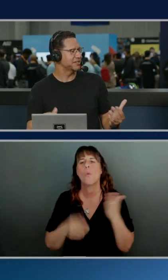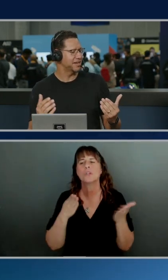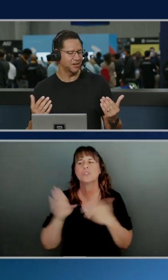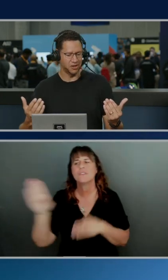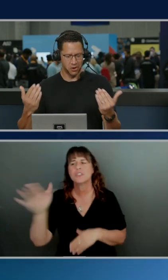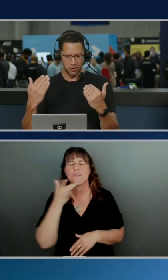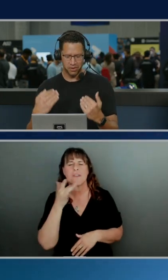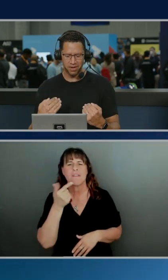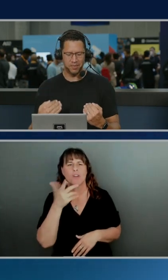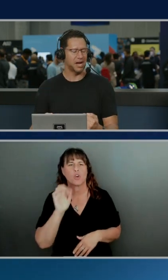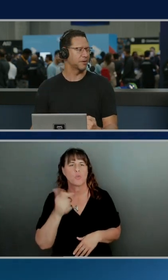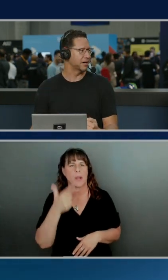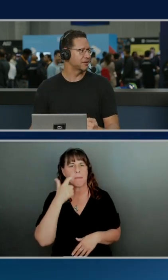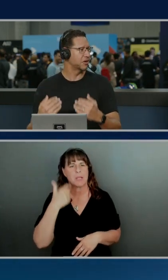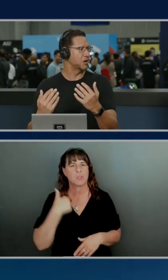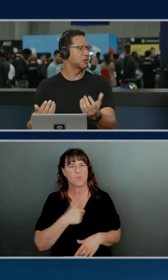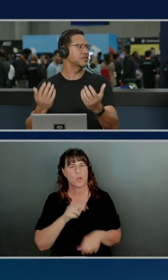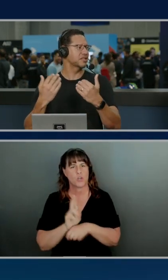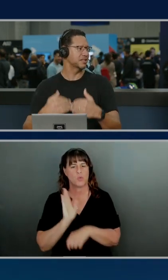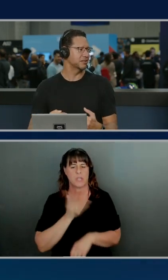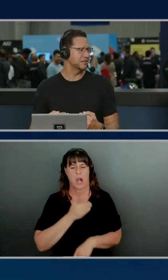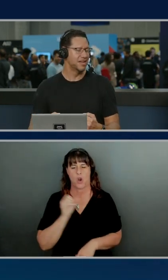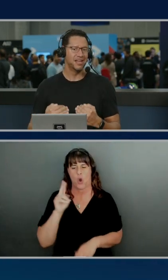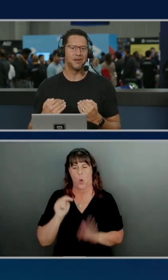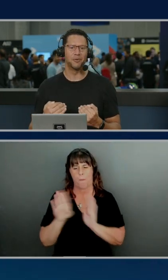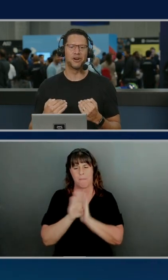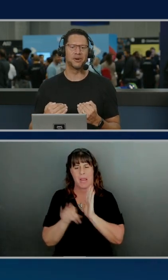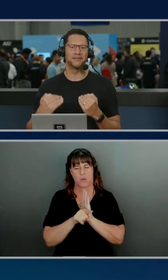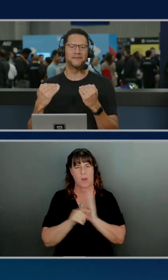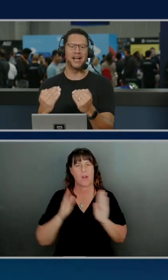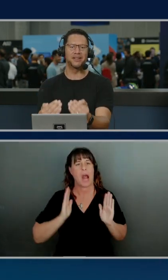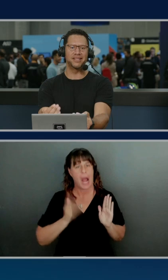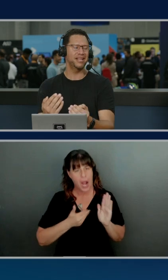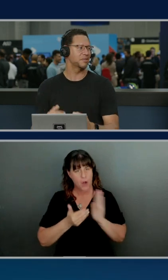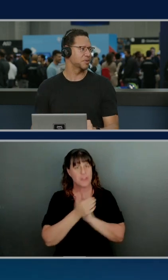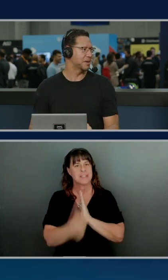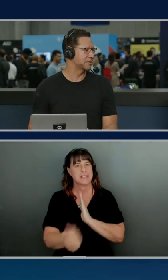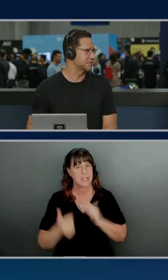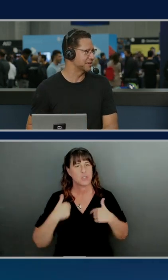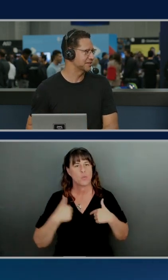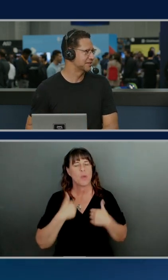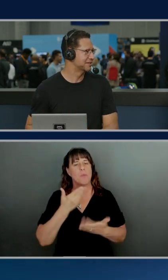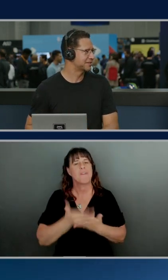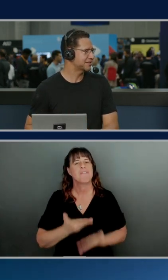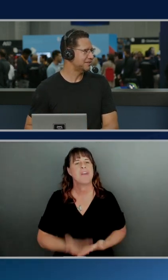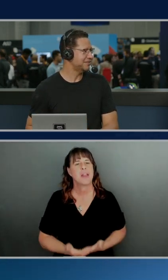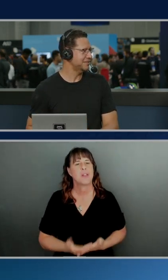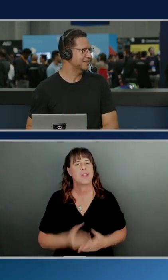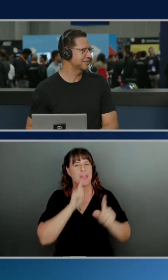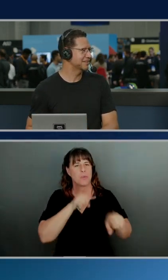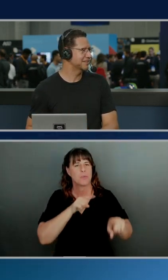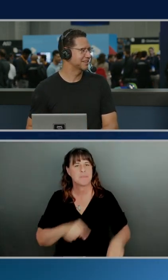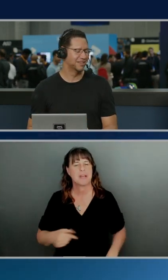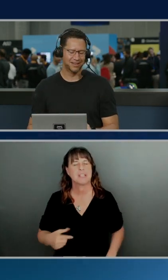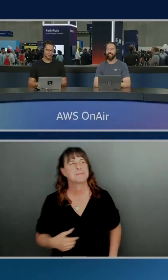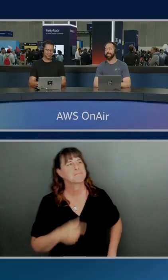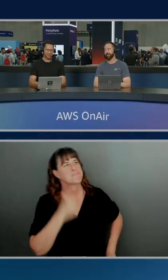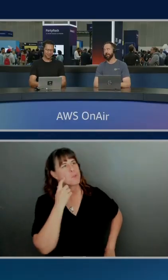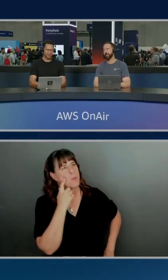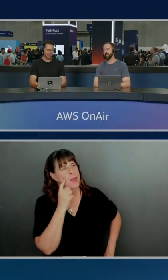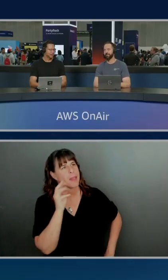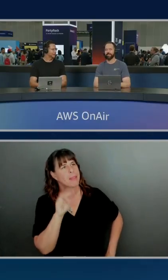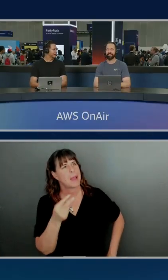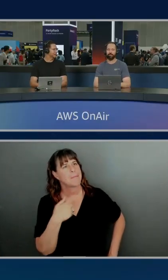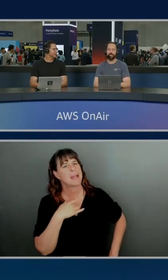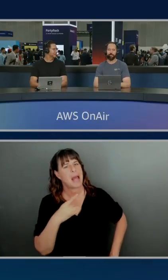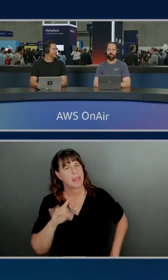actually going to take our own background, our own skills, My and favorite? we're going to validate the prompt response. Well, I mean, I like them